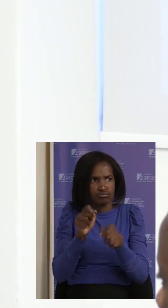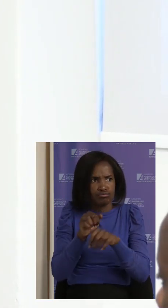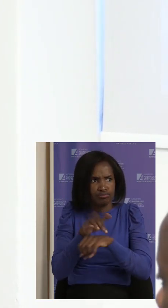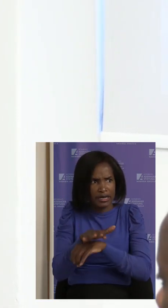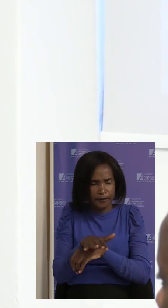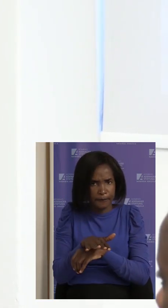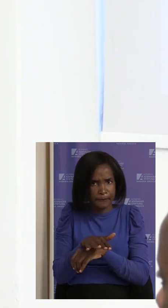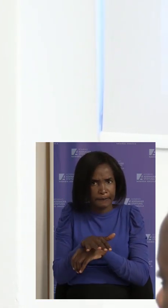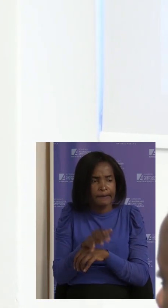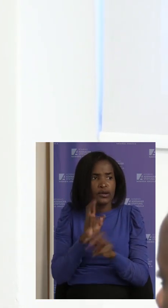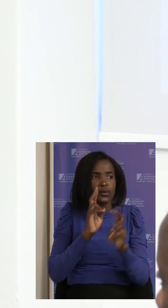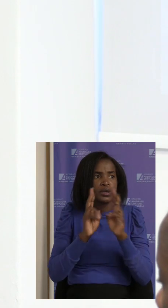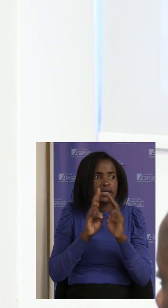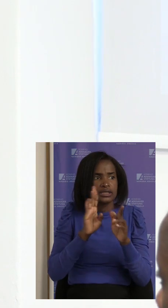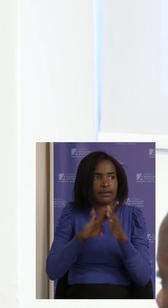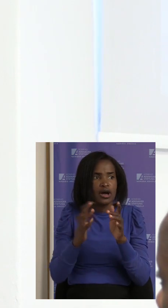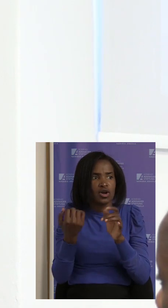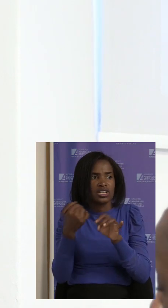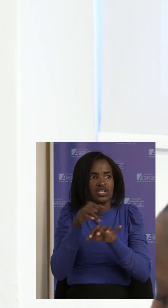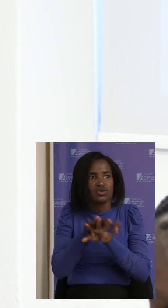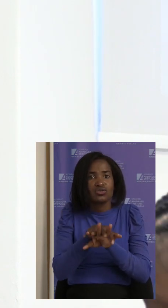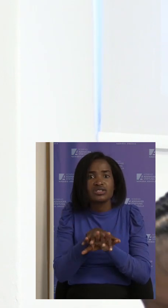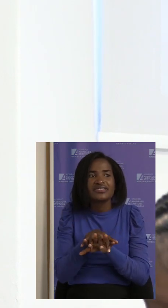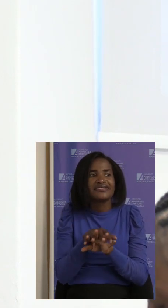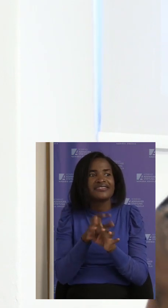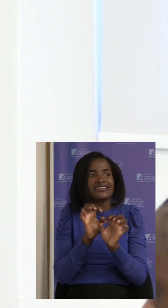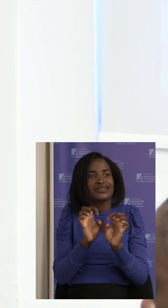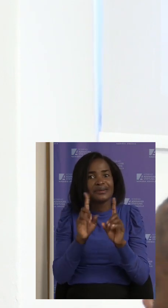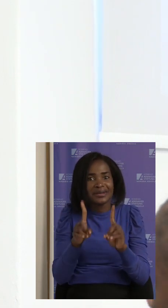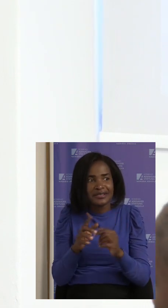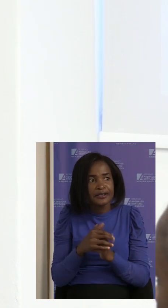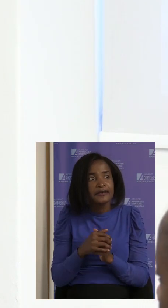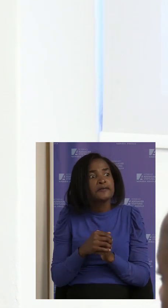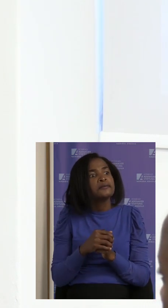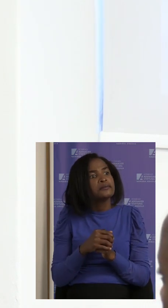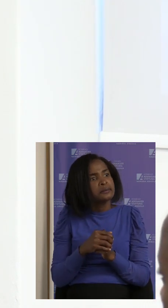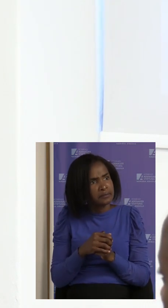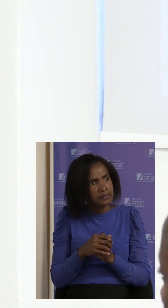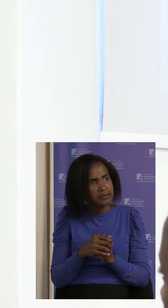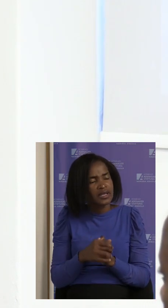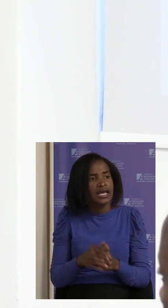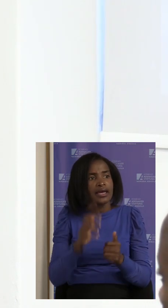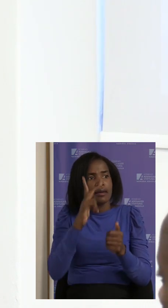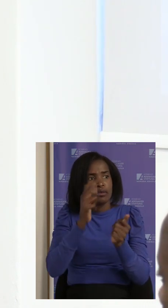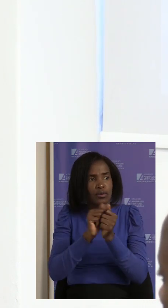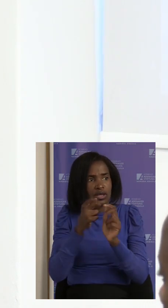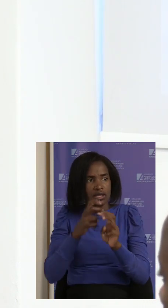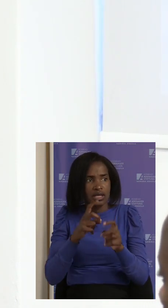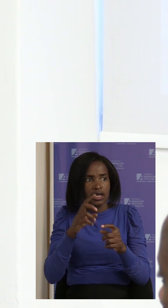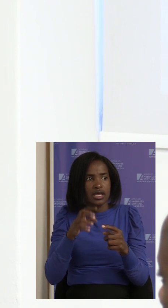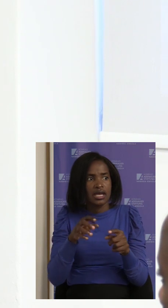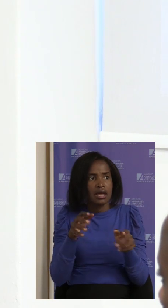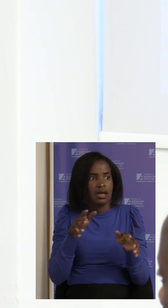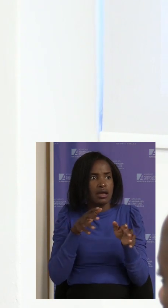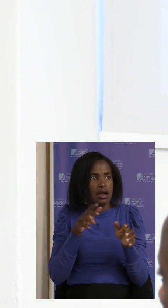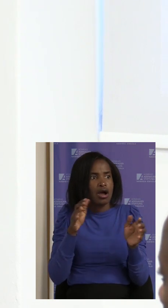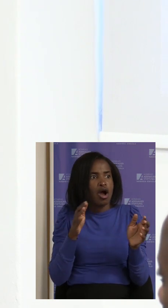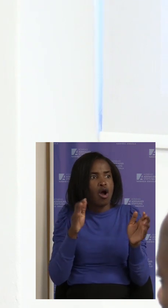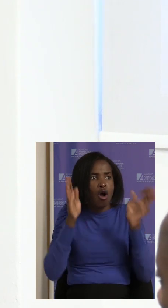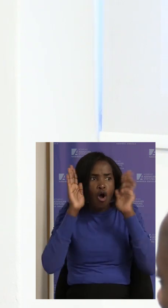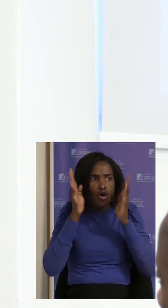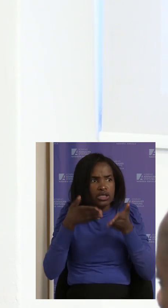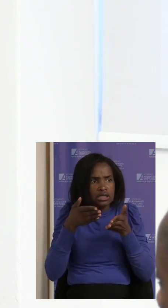there about inclusive education for persons with disabilities, particularly looking at epilepsy, autism, doesn't